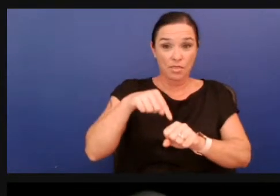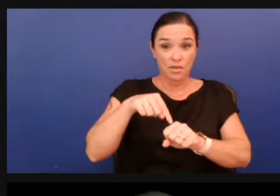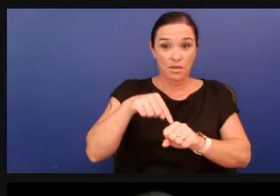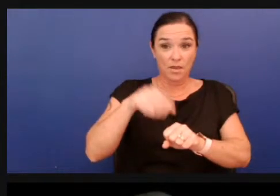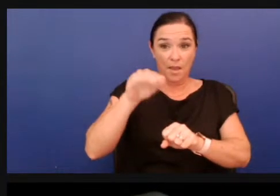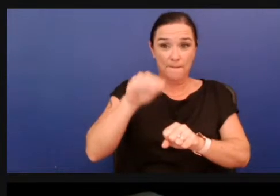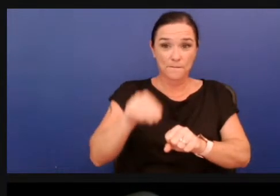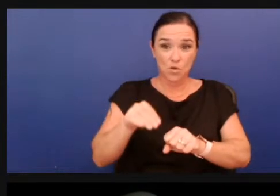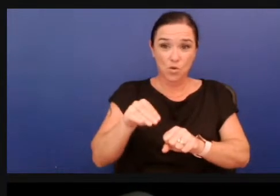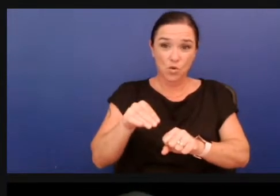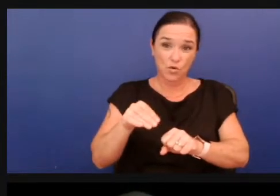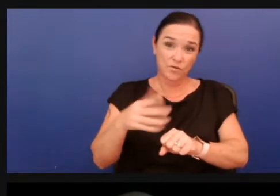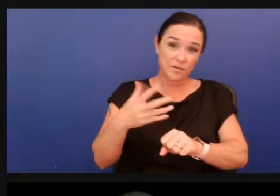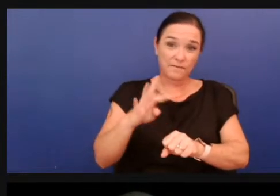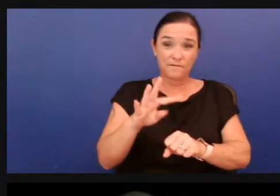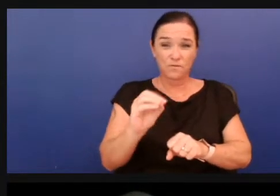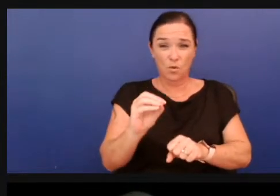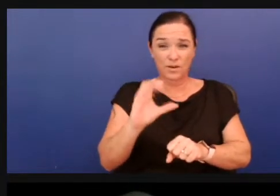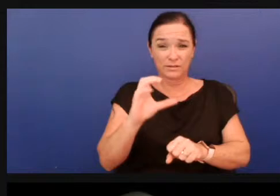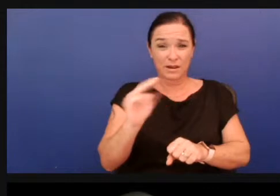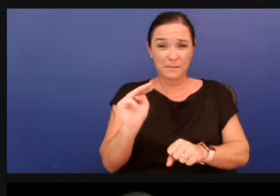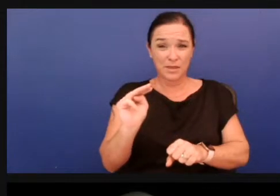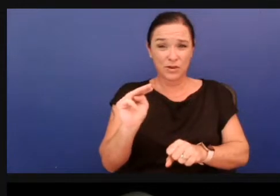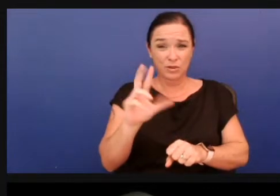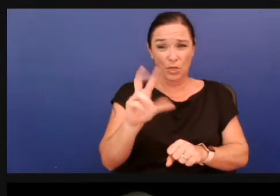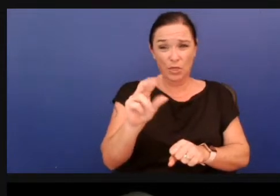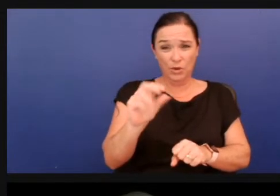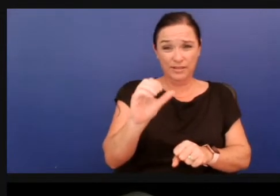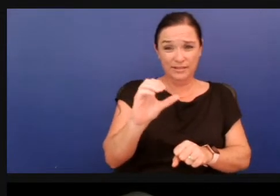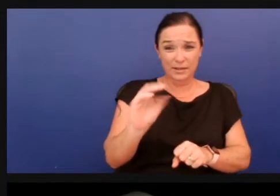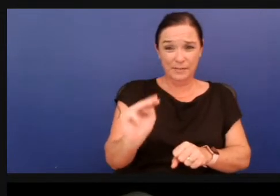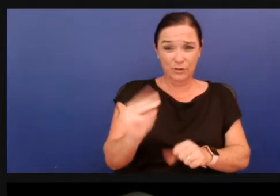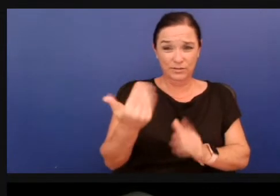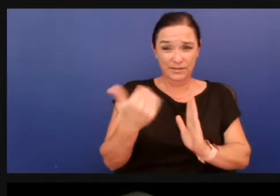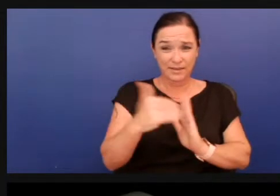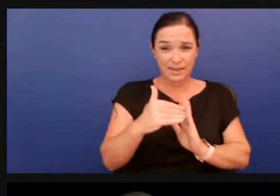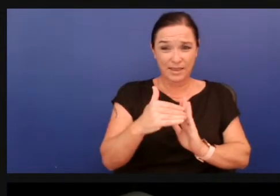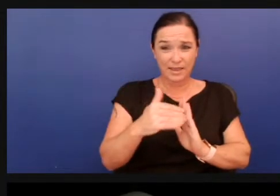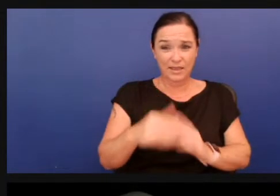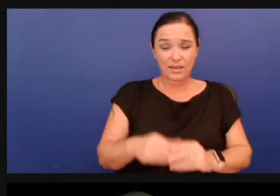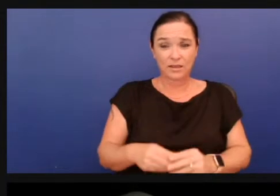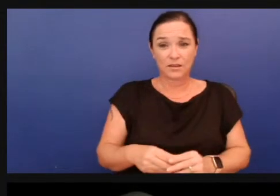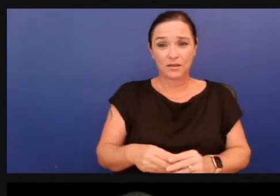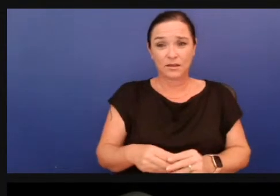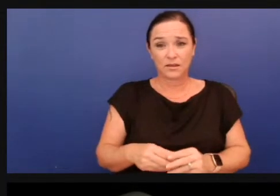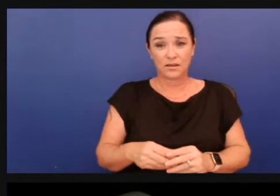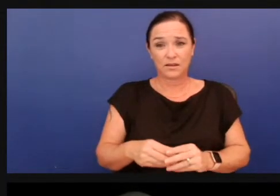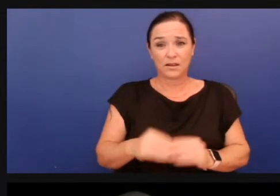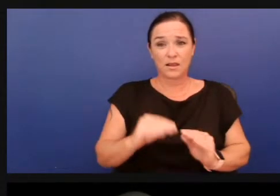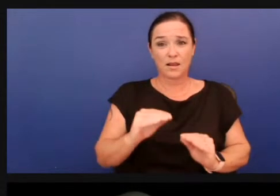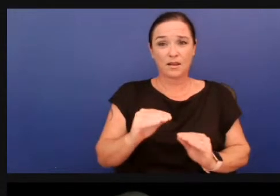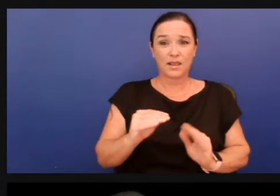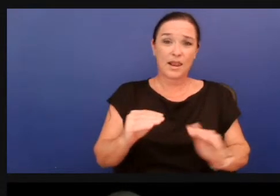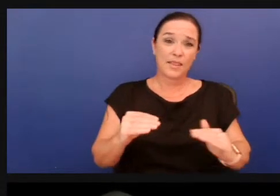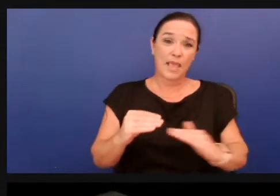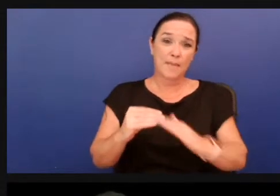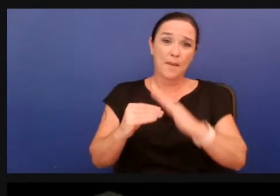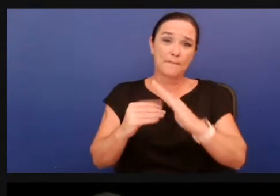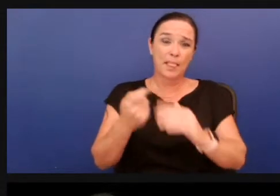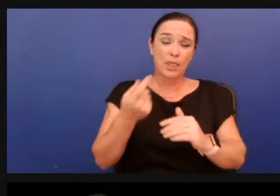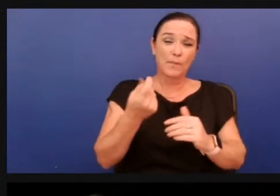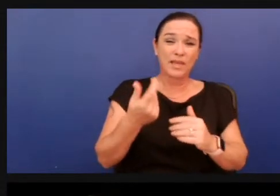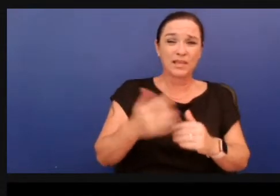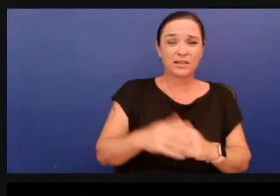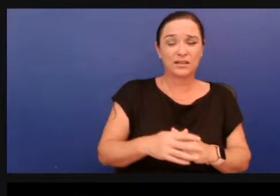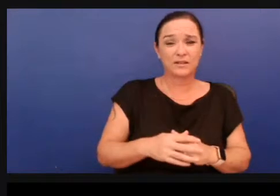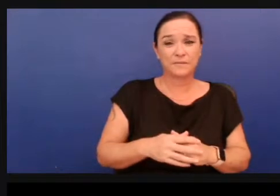that? Like 40 centimeters, 30 centimeters again. Came up a little bit, a couple inches as well, Kilauea.